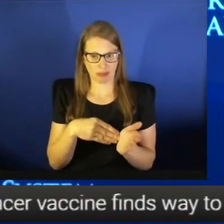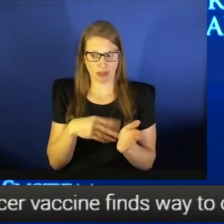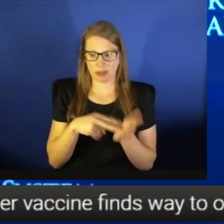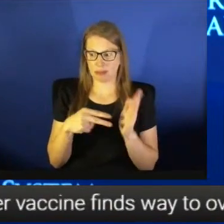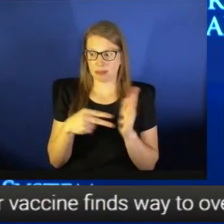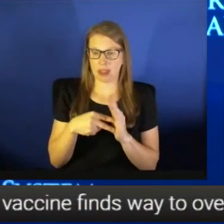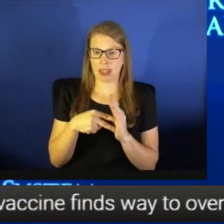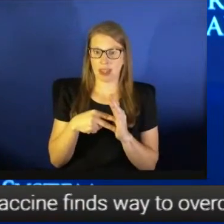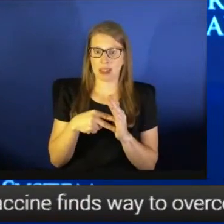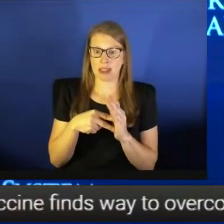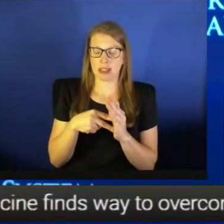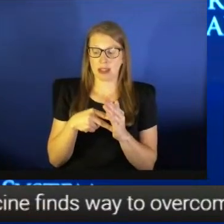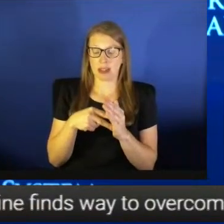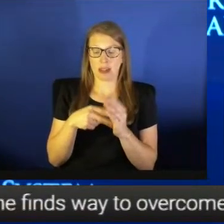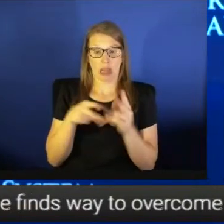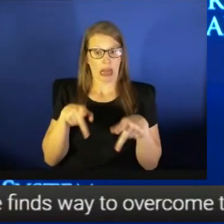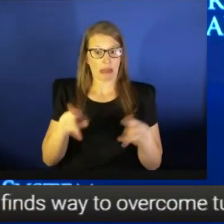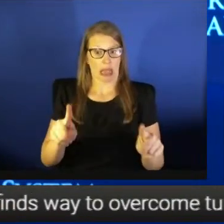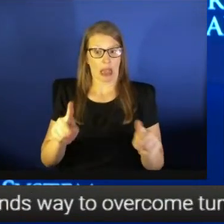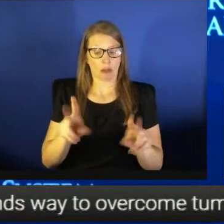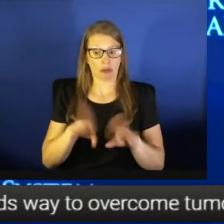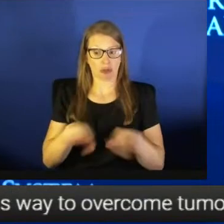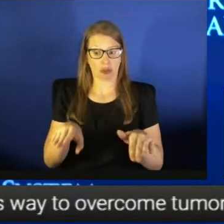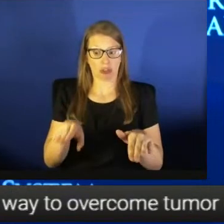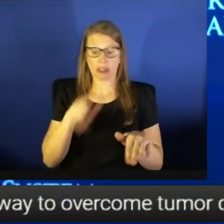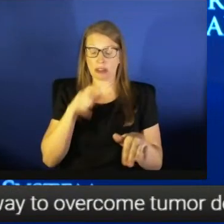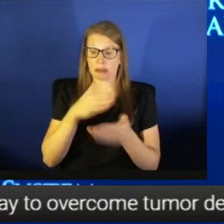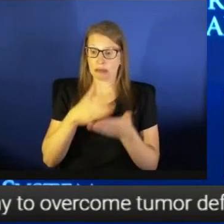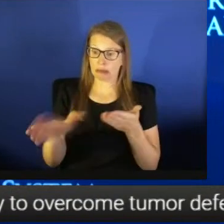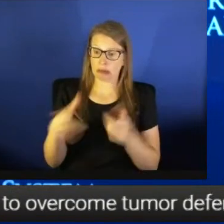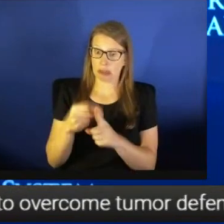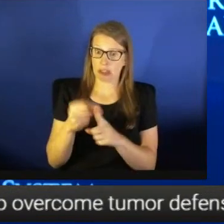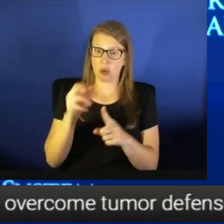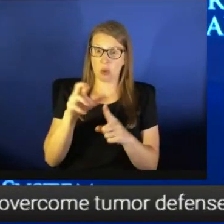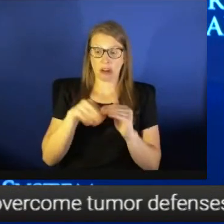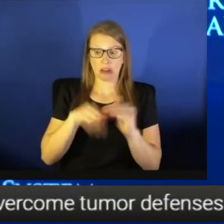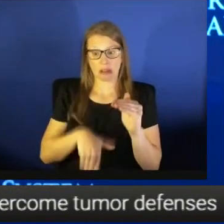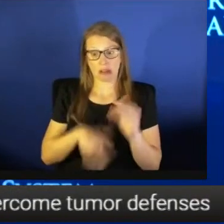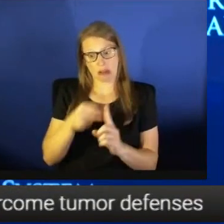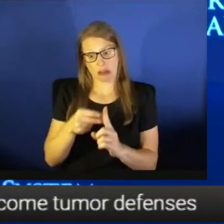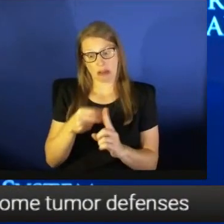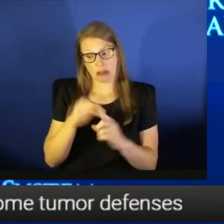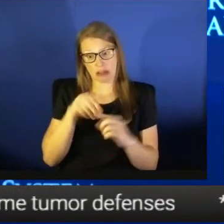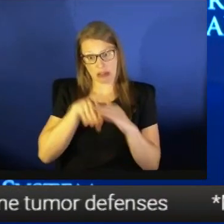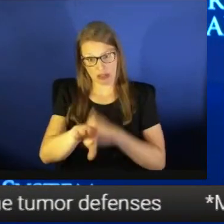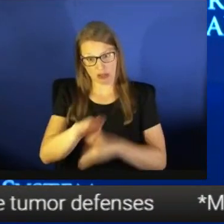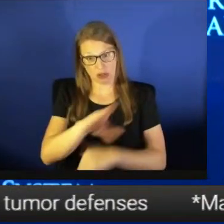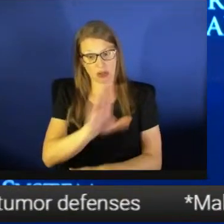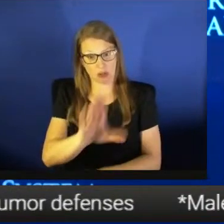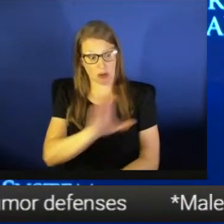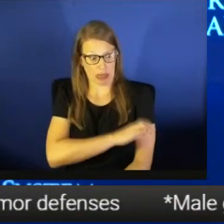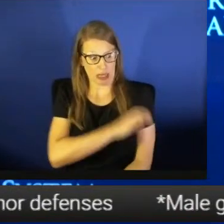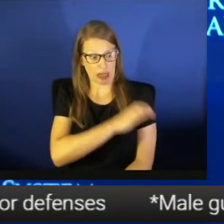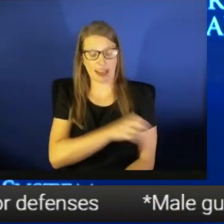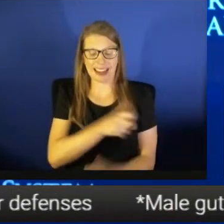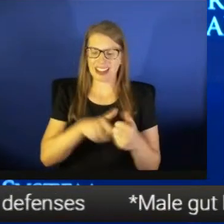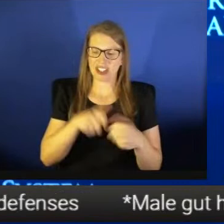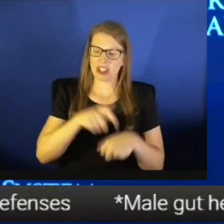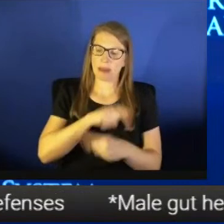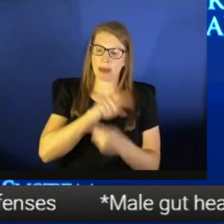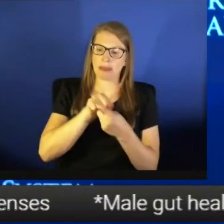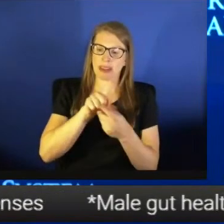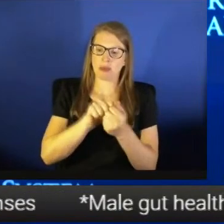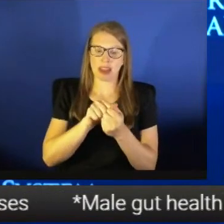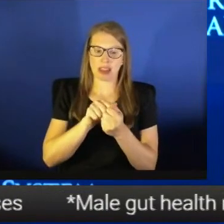your practice. And the way that I look at it, each time that I meet with